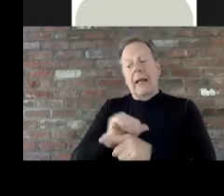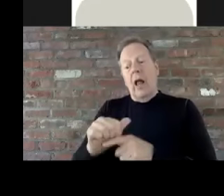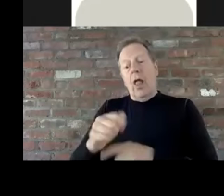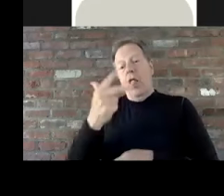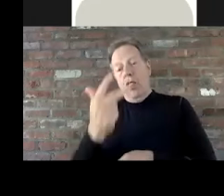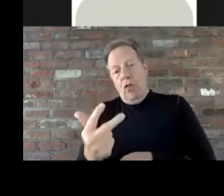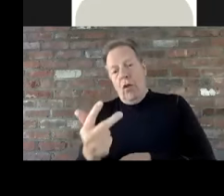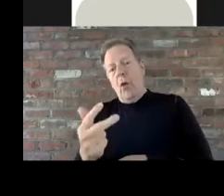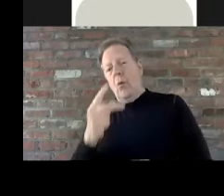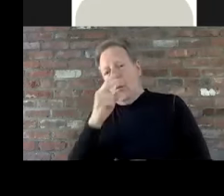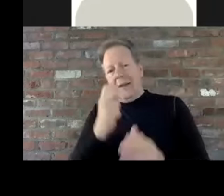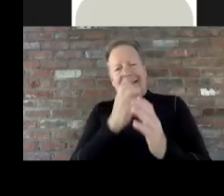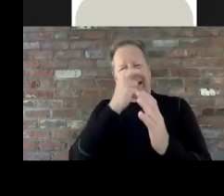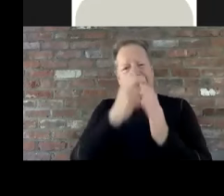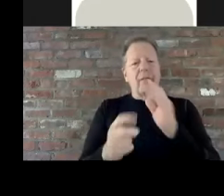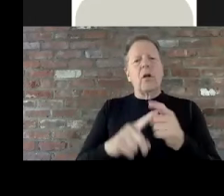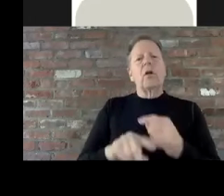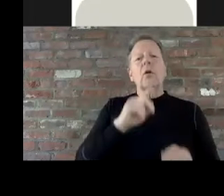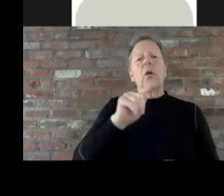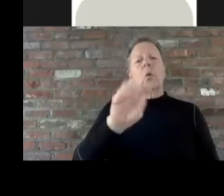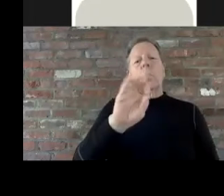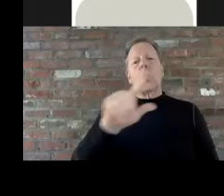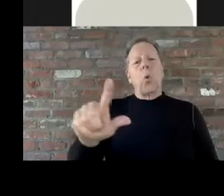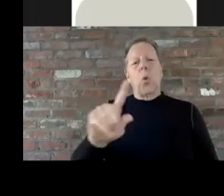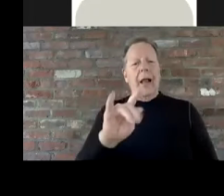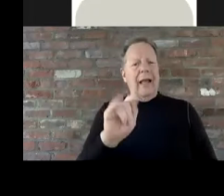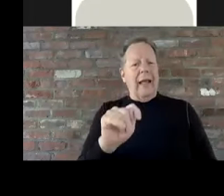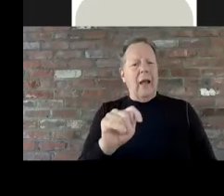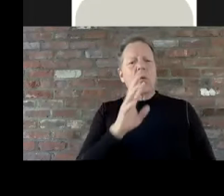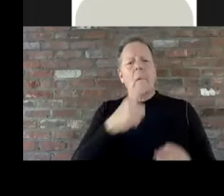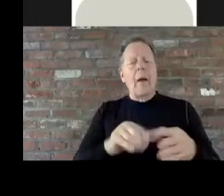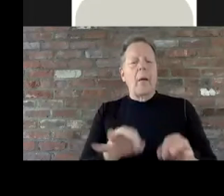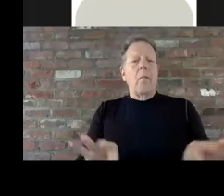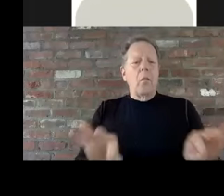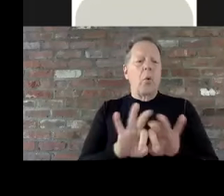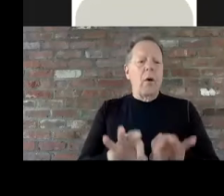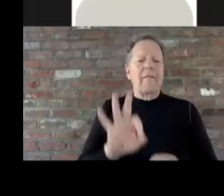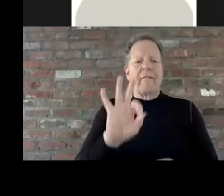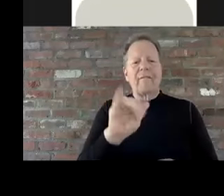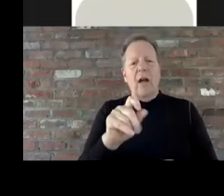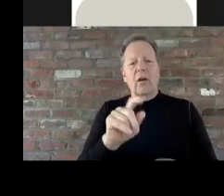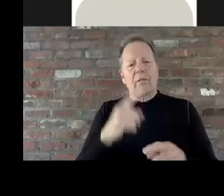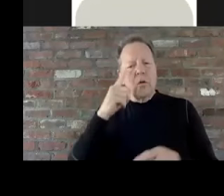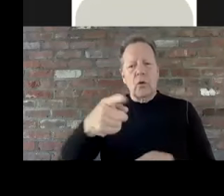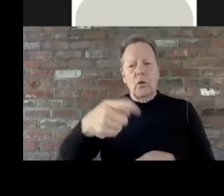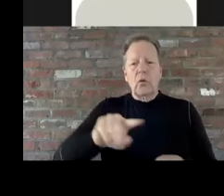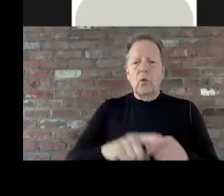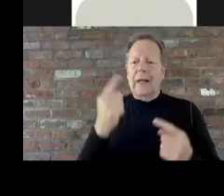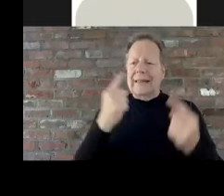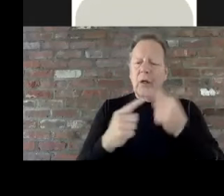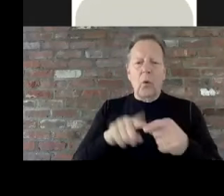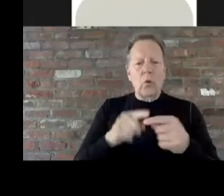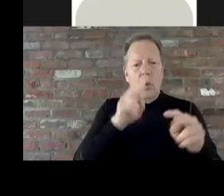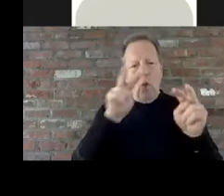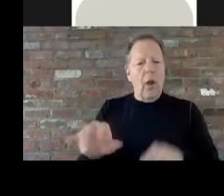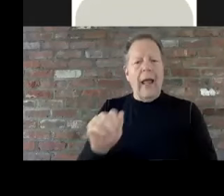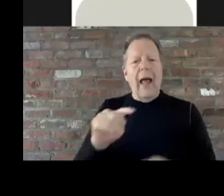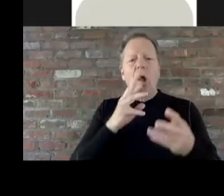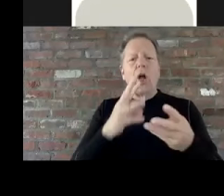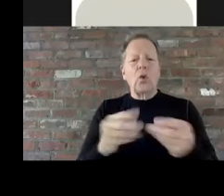dive into the toolkit, and we'll talk about the most important factors to you that should be considered when looking at